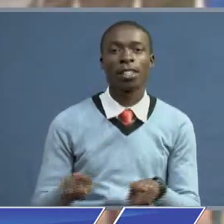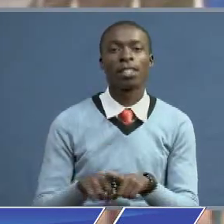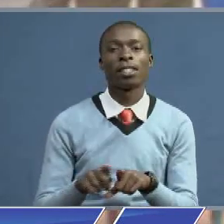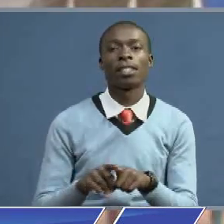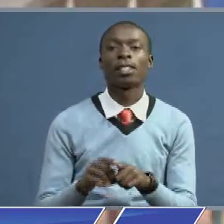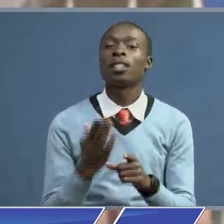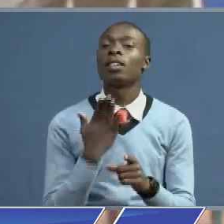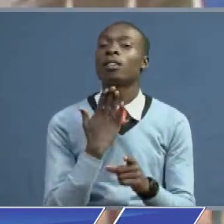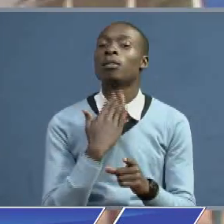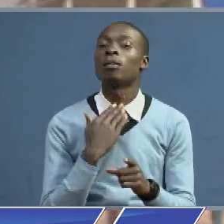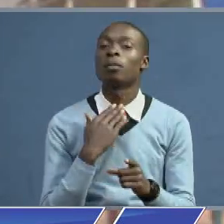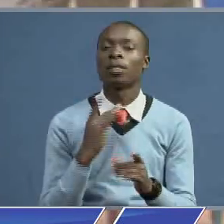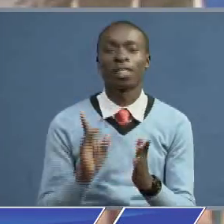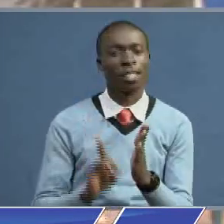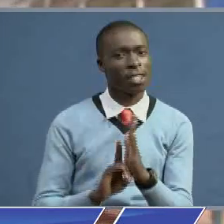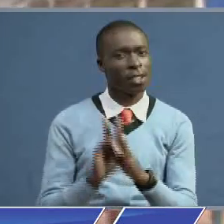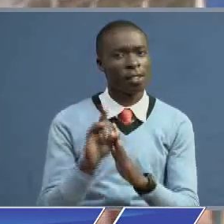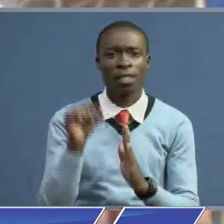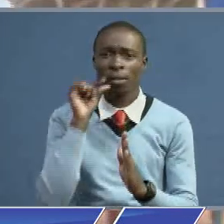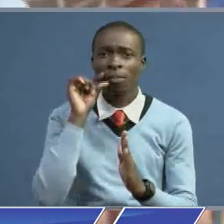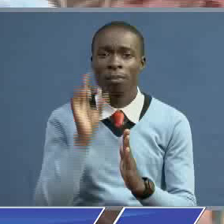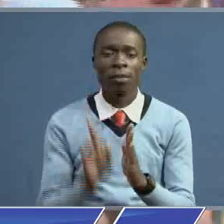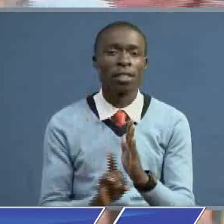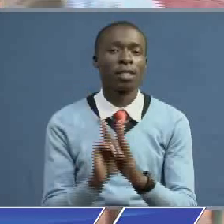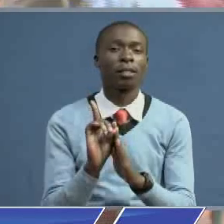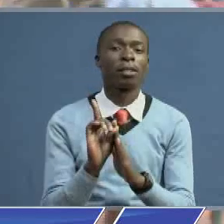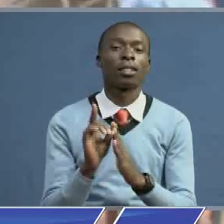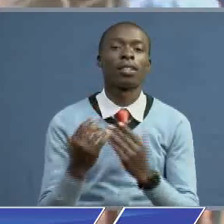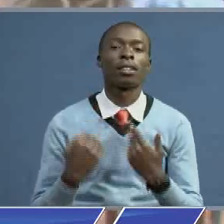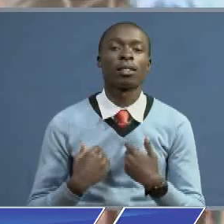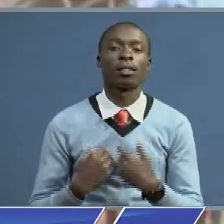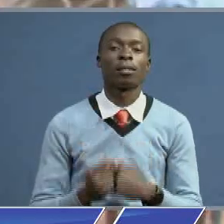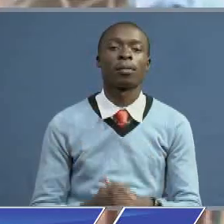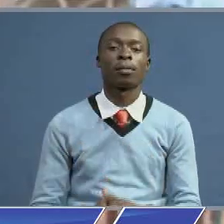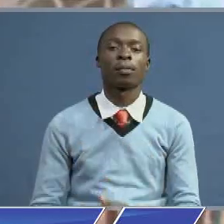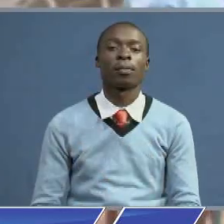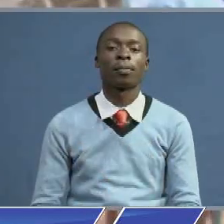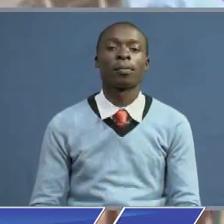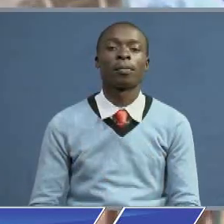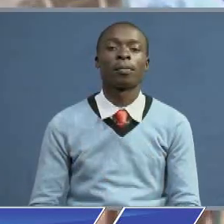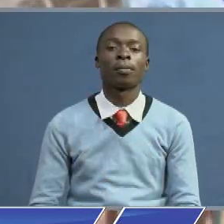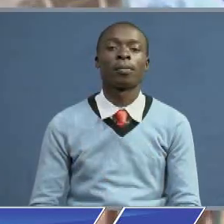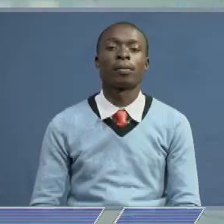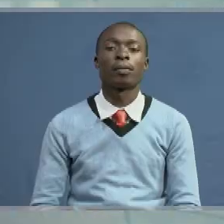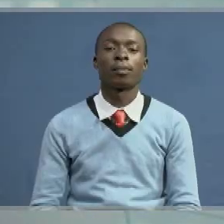hawa wanataka maendeleo, watu wa Garissa wanataka maendeleo kubwa. They were ready.